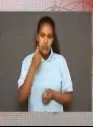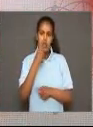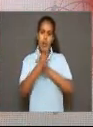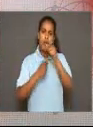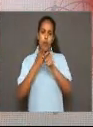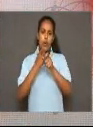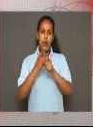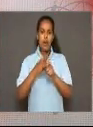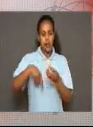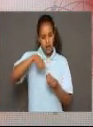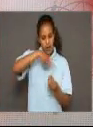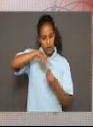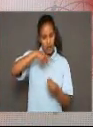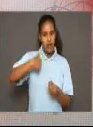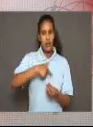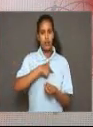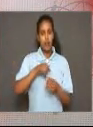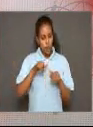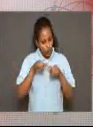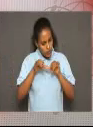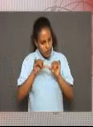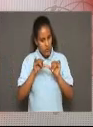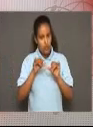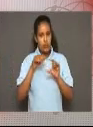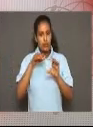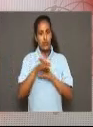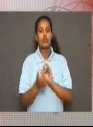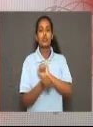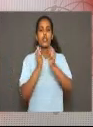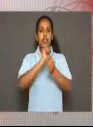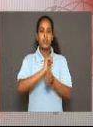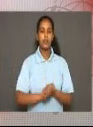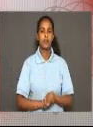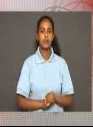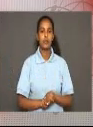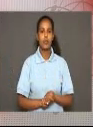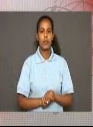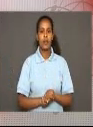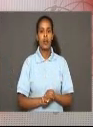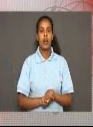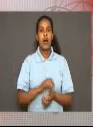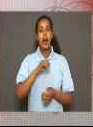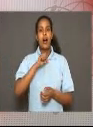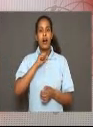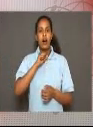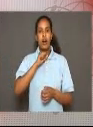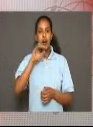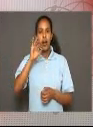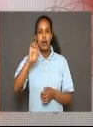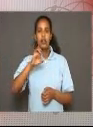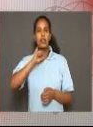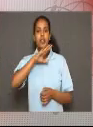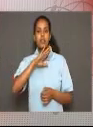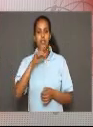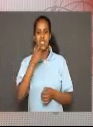world around us is constantly going through changes. Iron rusts, snow